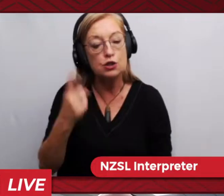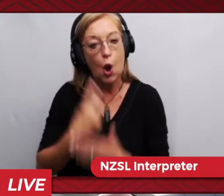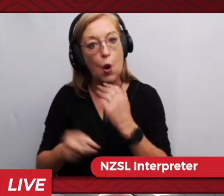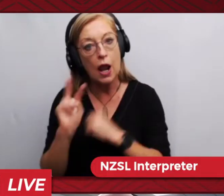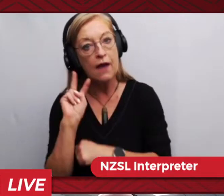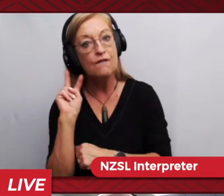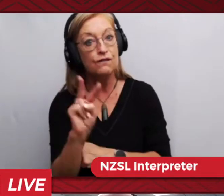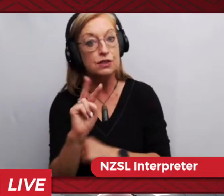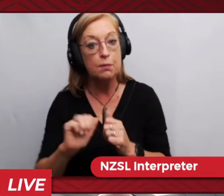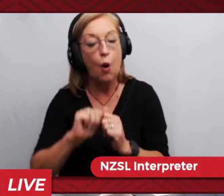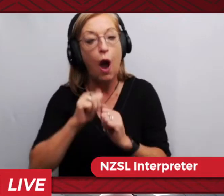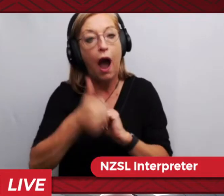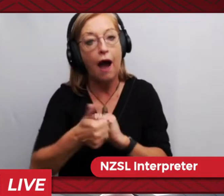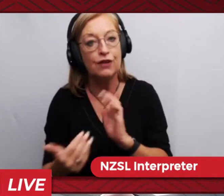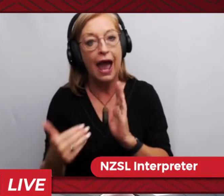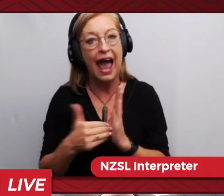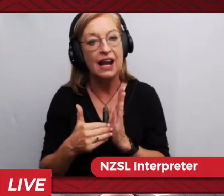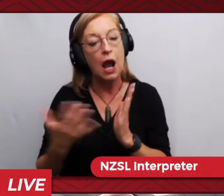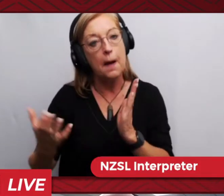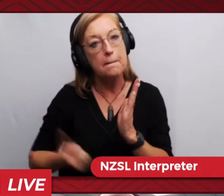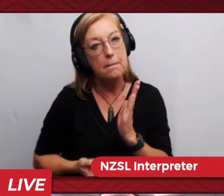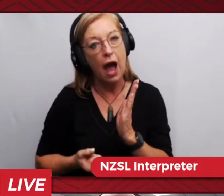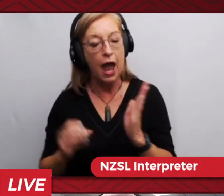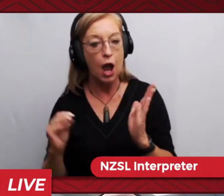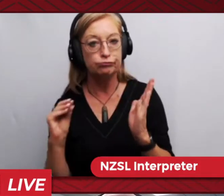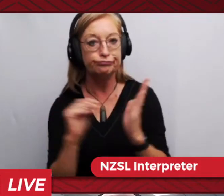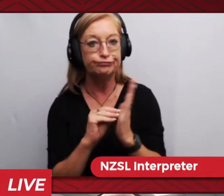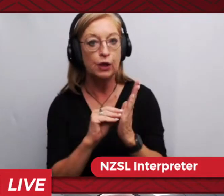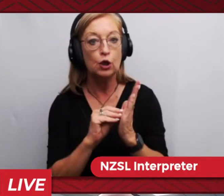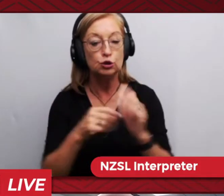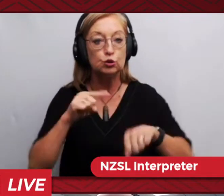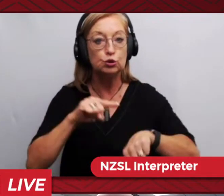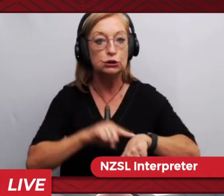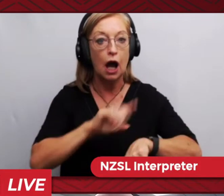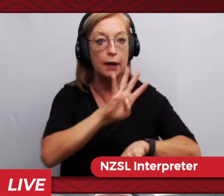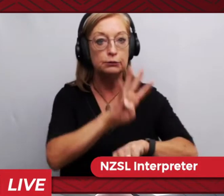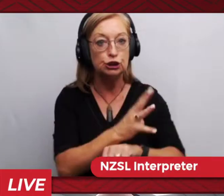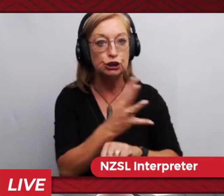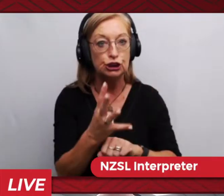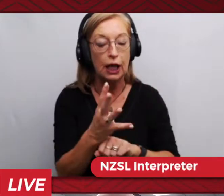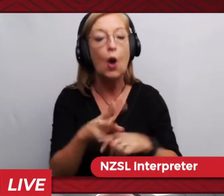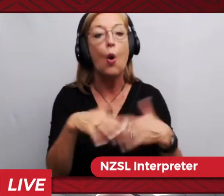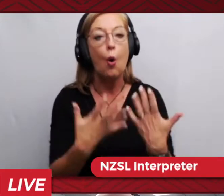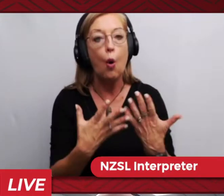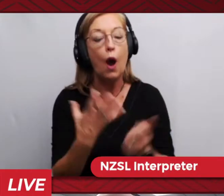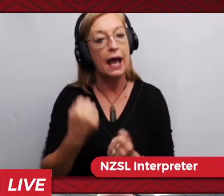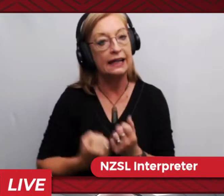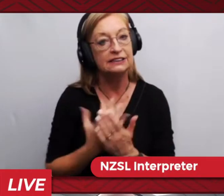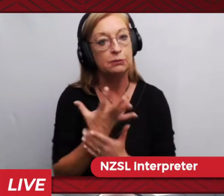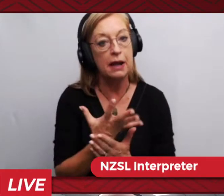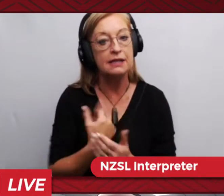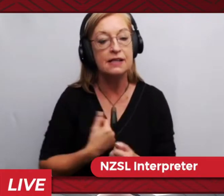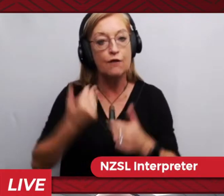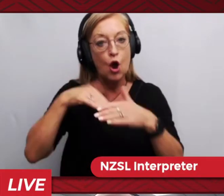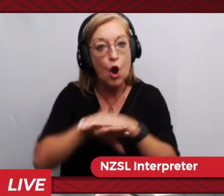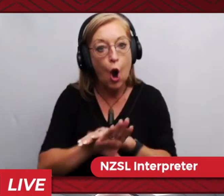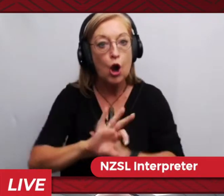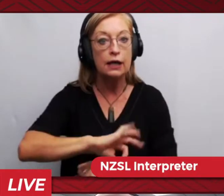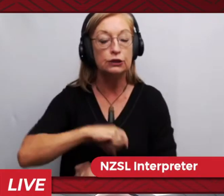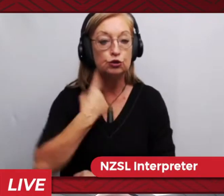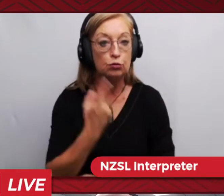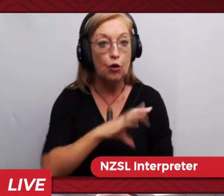a pay component to the timesheet or an expense. If you log in the morning and it's not